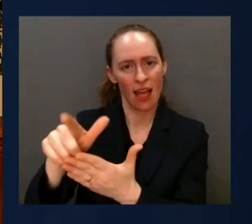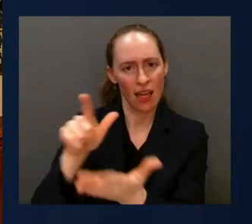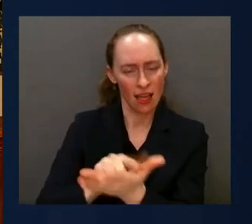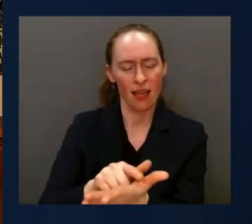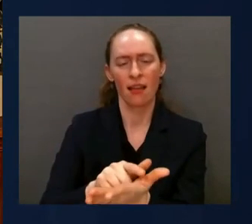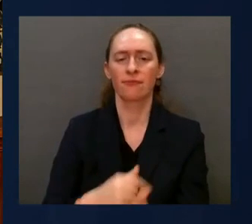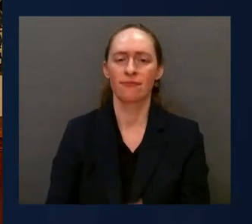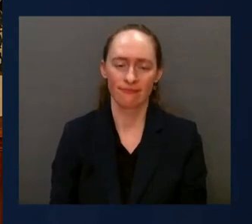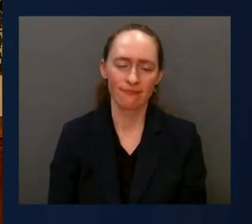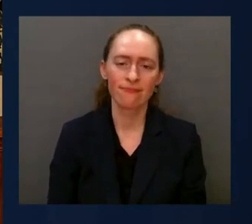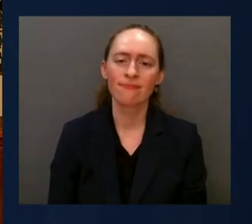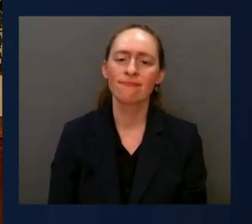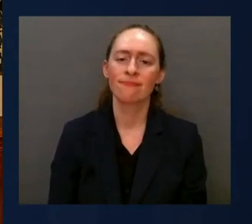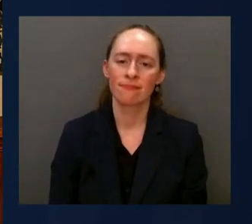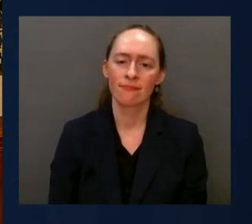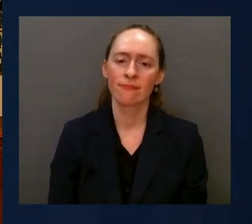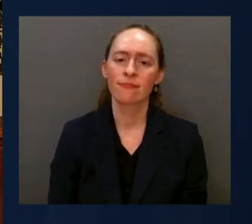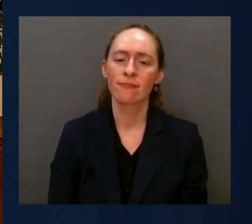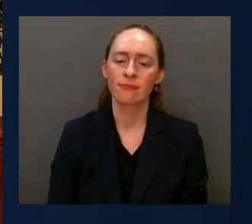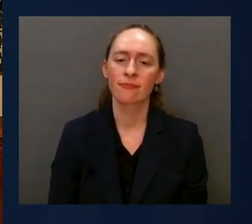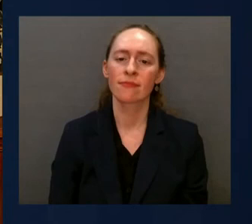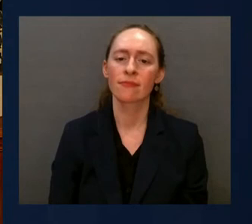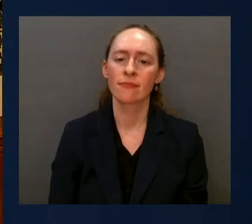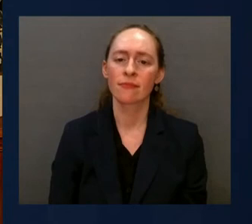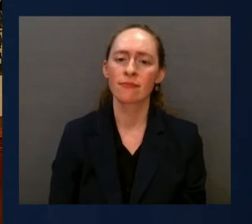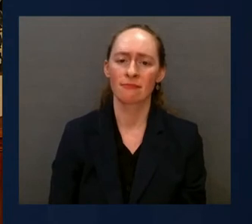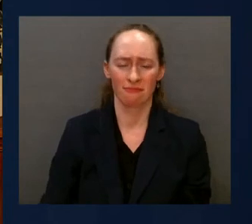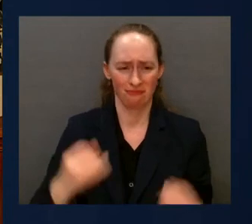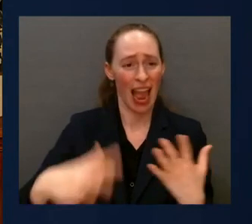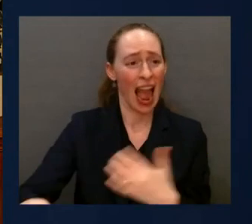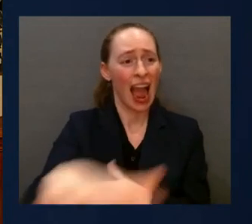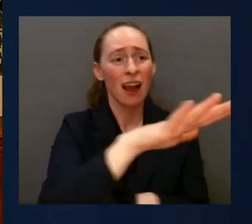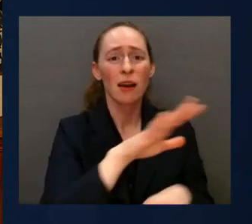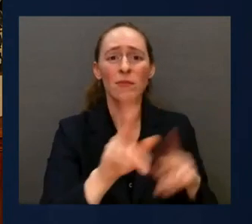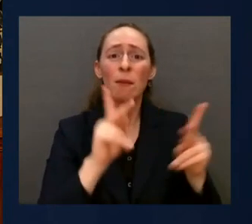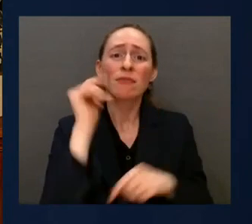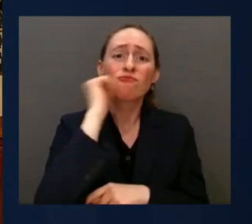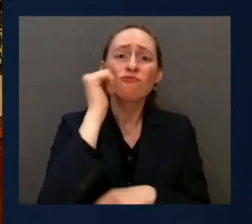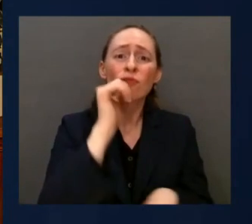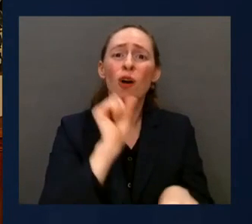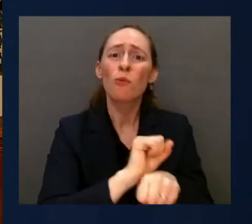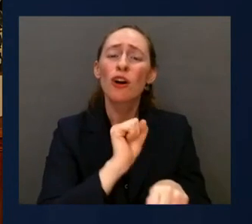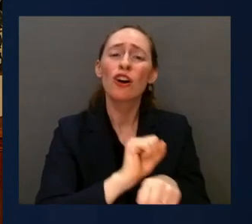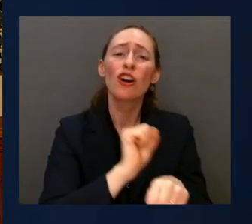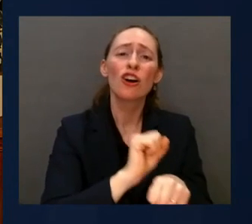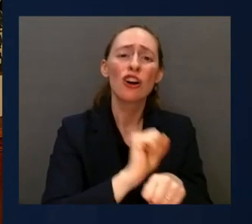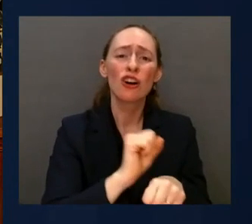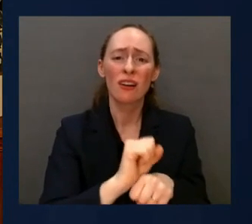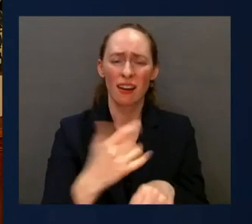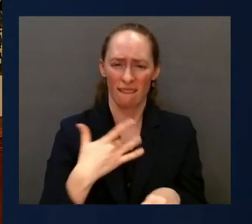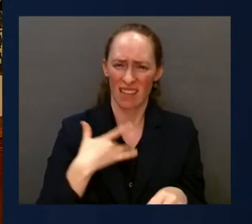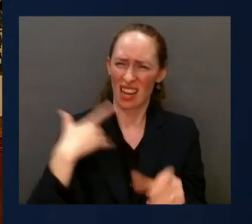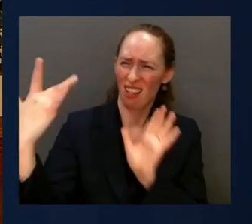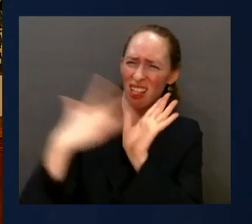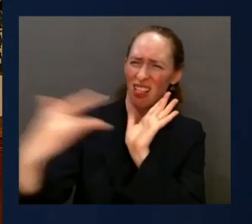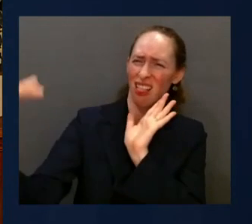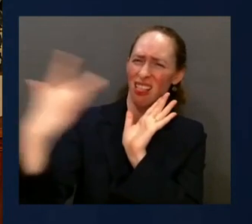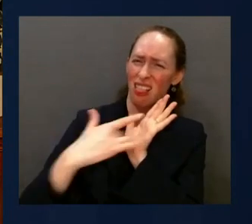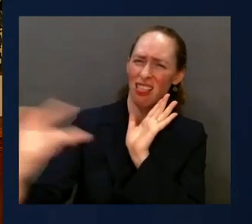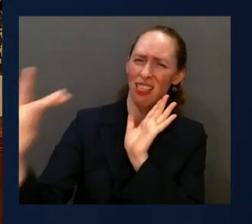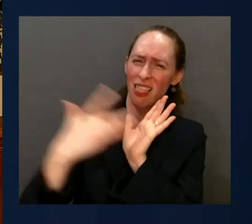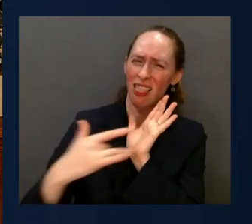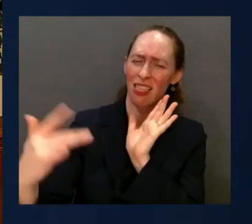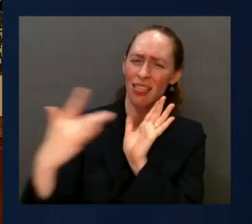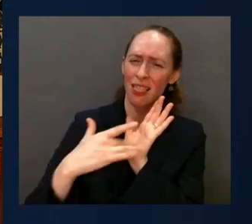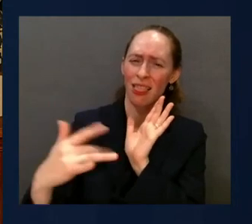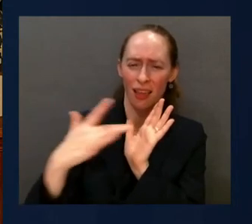but not anymore. We're beginning to restore the dignity of work. For example, I should have